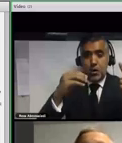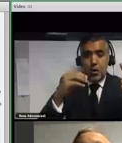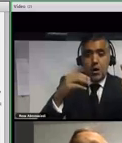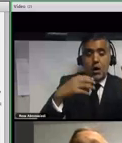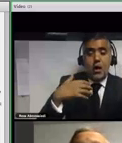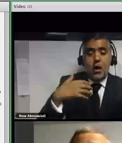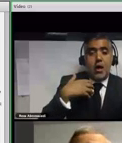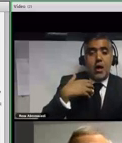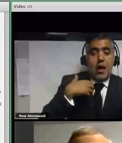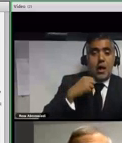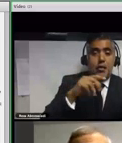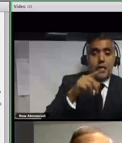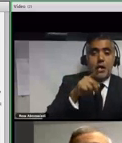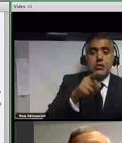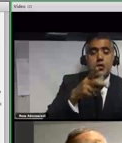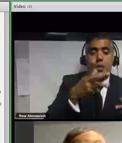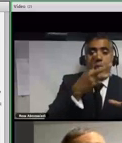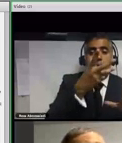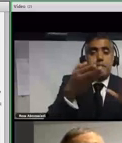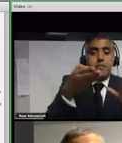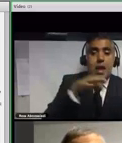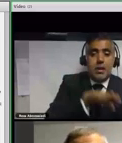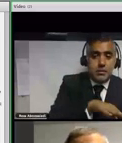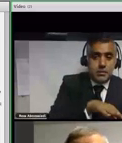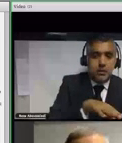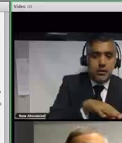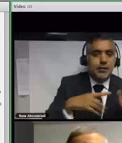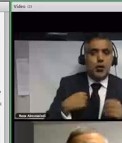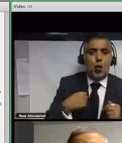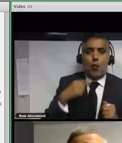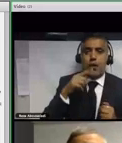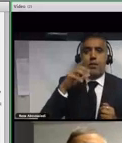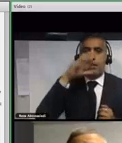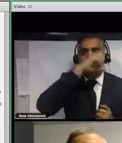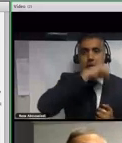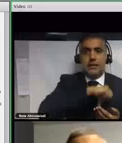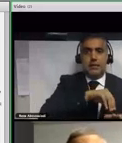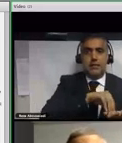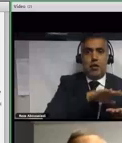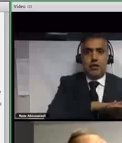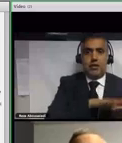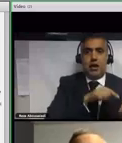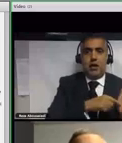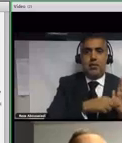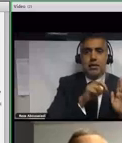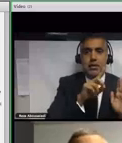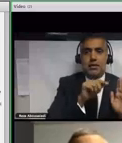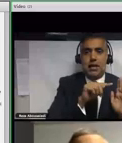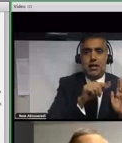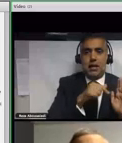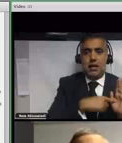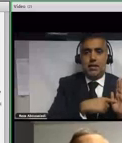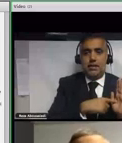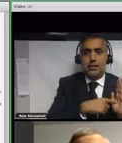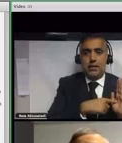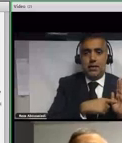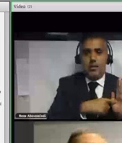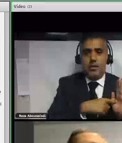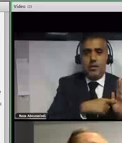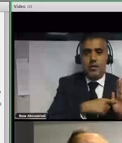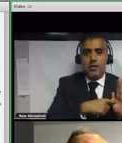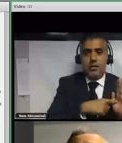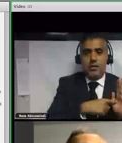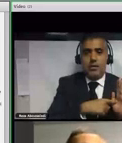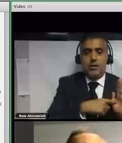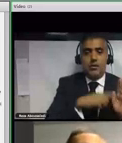they're going to disappear from the data because they died. So that's something which actually lessens